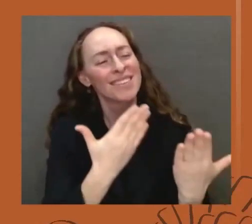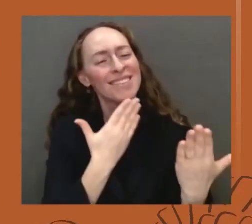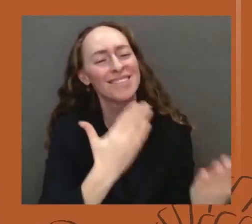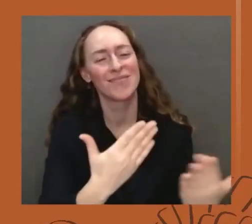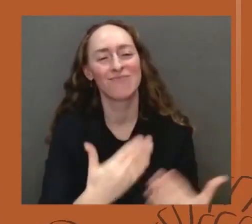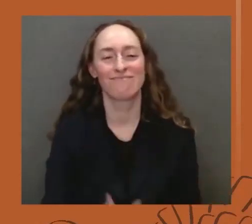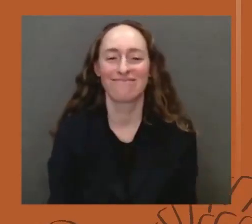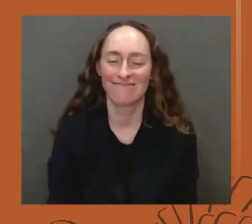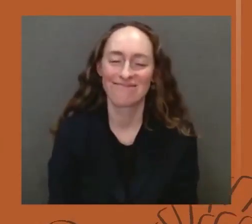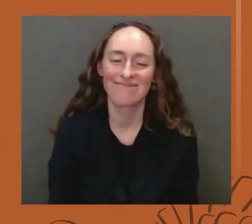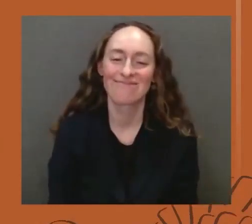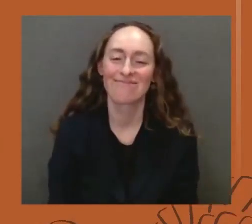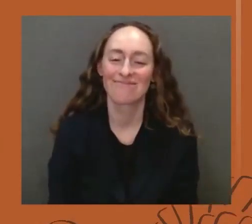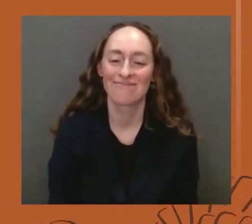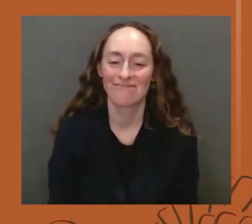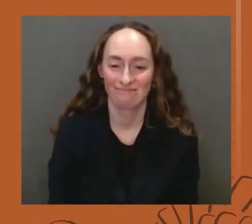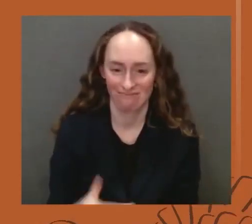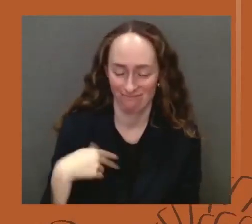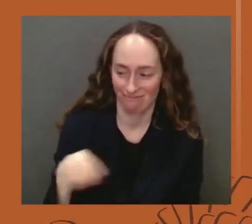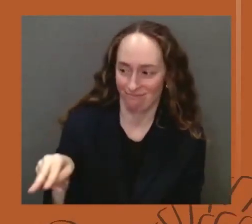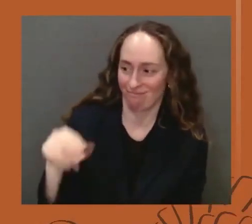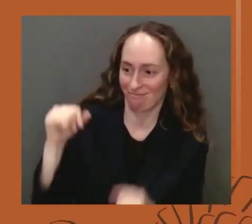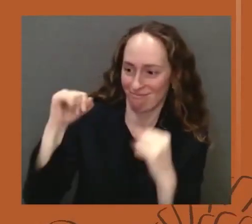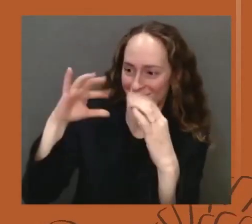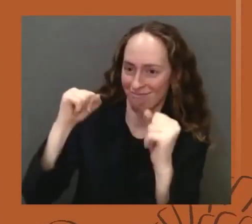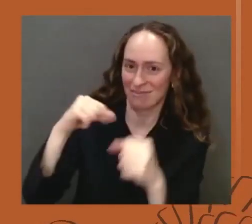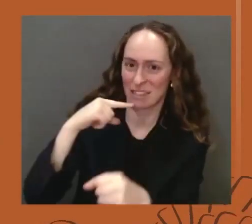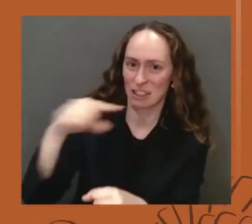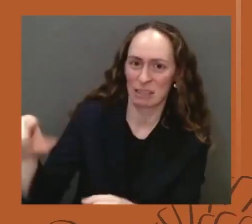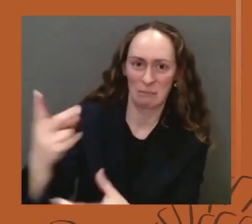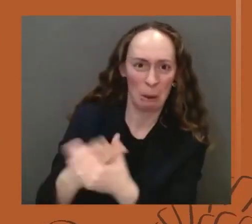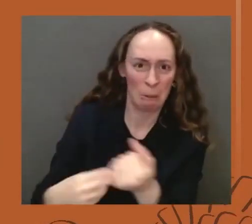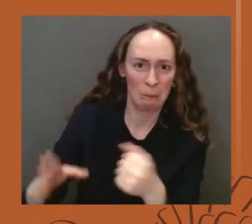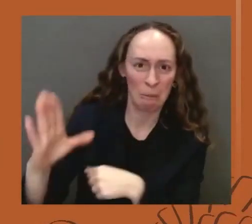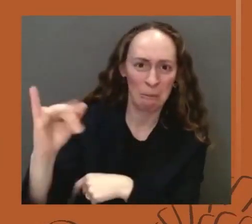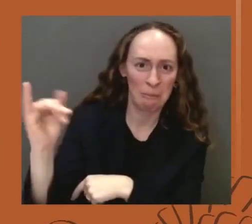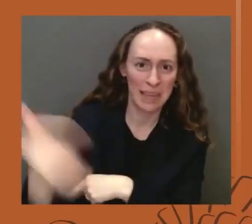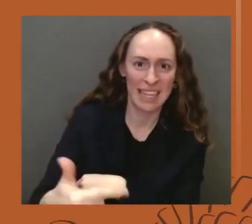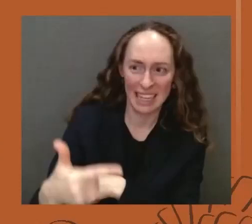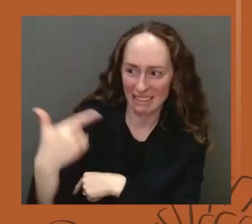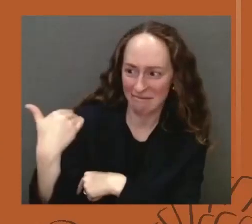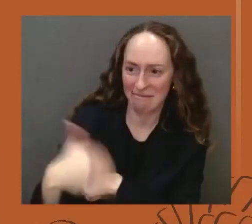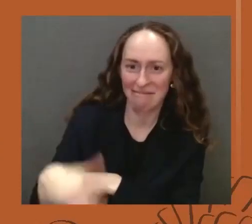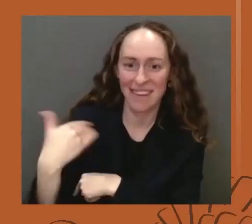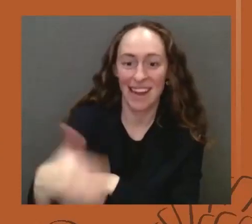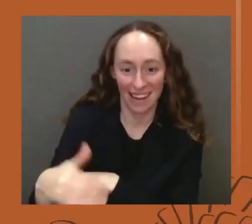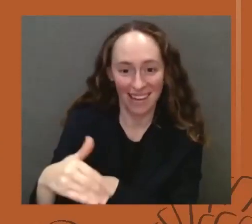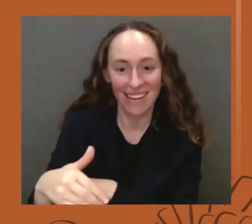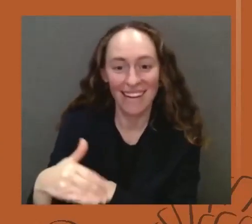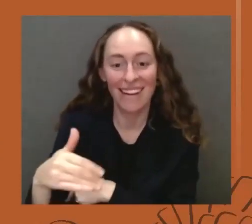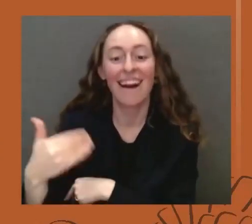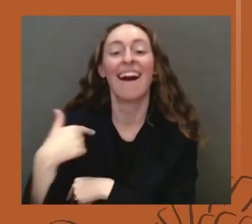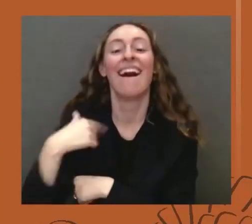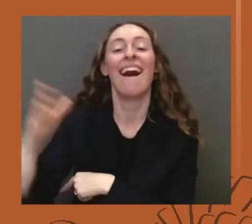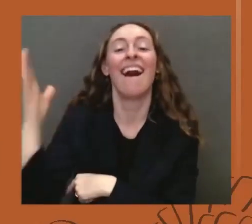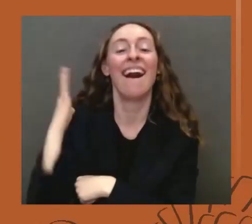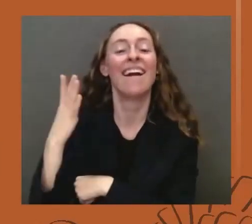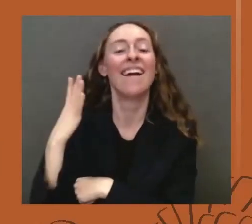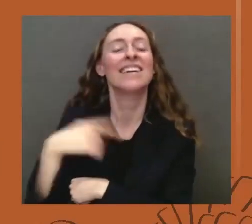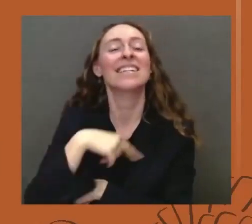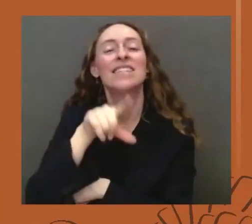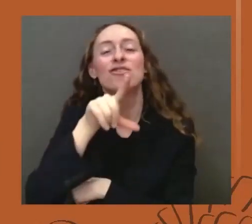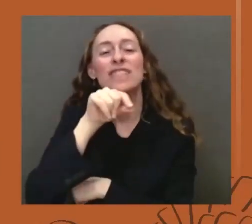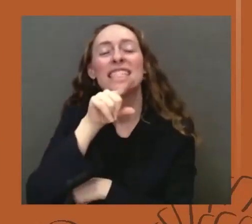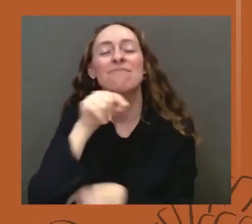Delaware. We got a $4 billion industry in chickens, but no chicken that big, man, I tell you. Just a few weeks ago, I